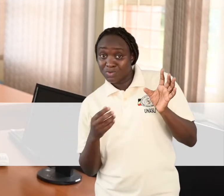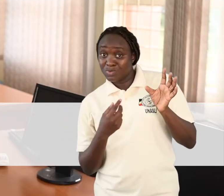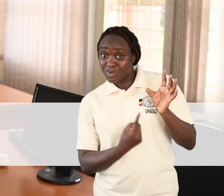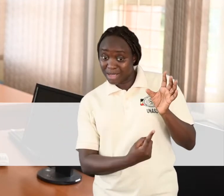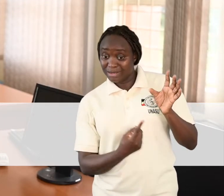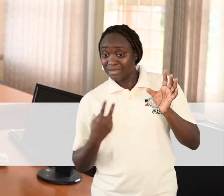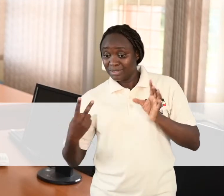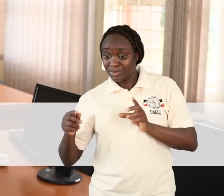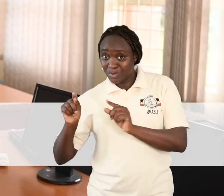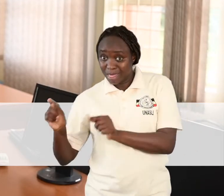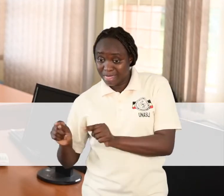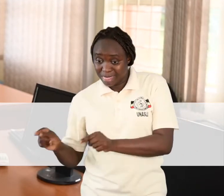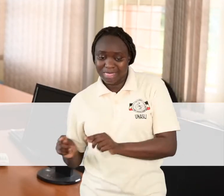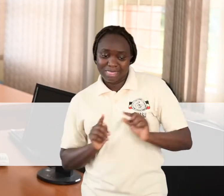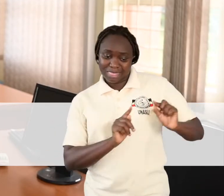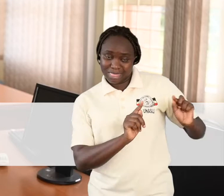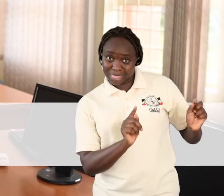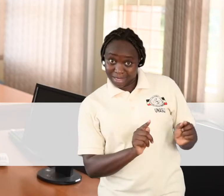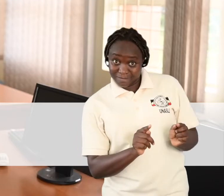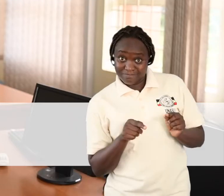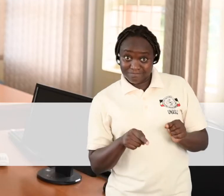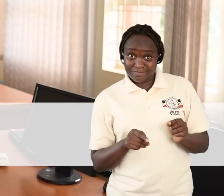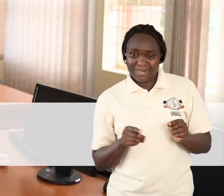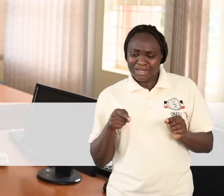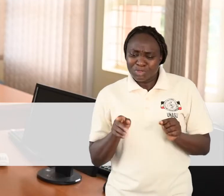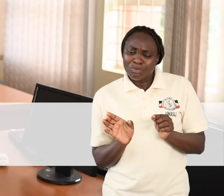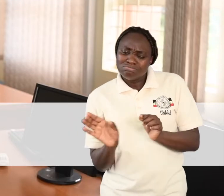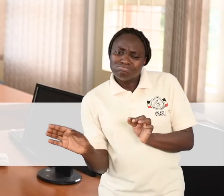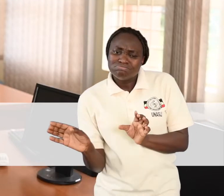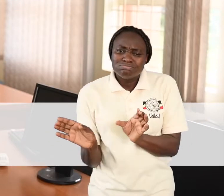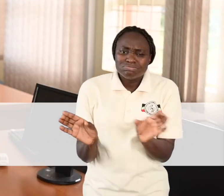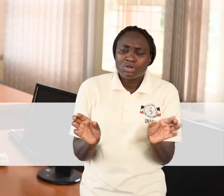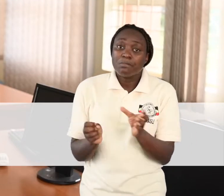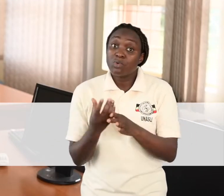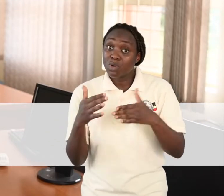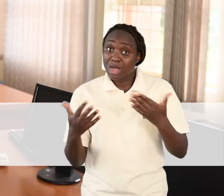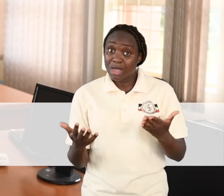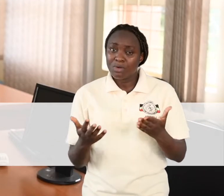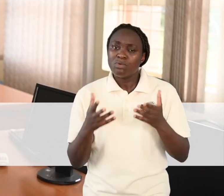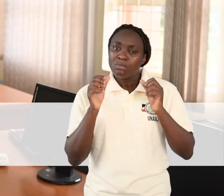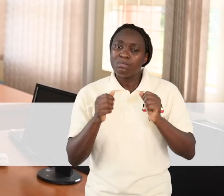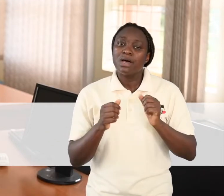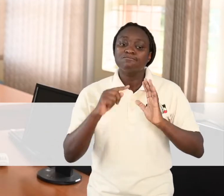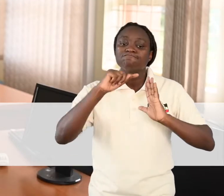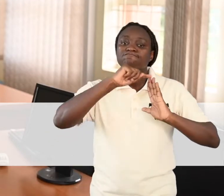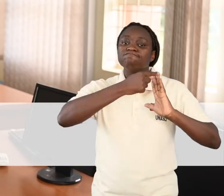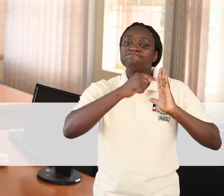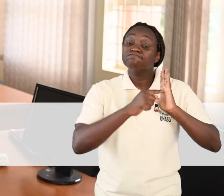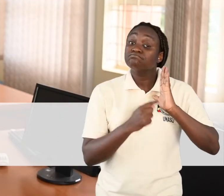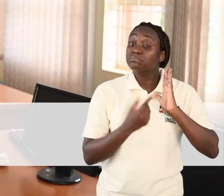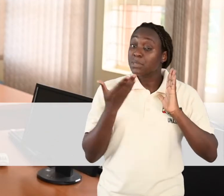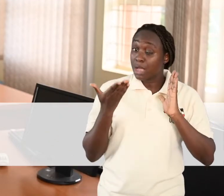When we are forming subsets, we have a principle that governs subsets.